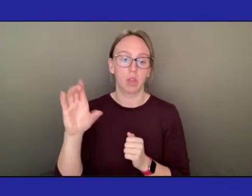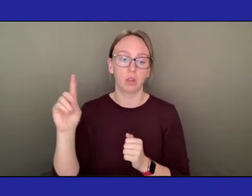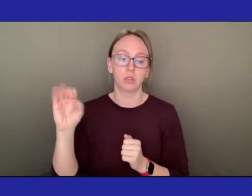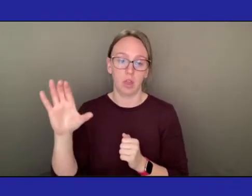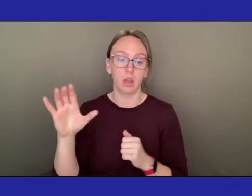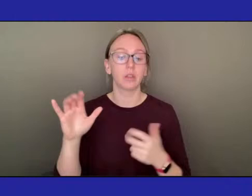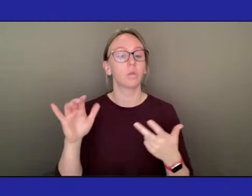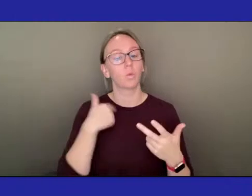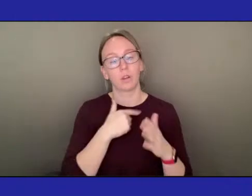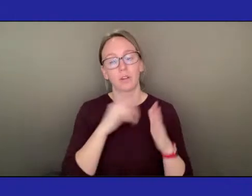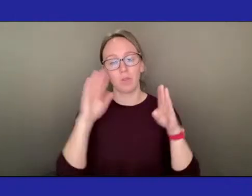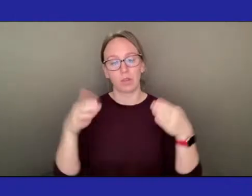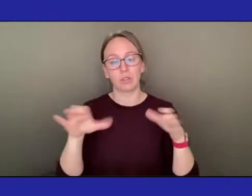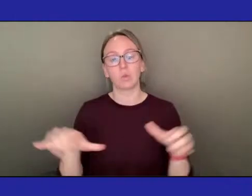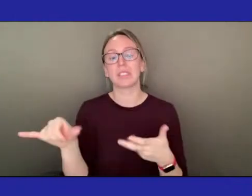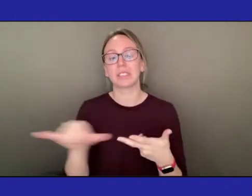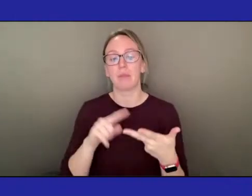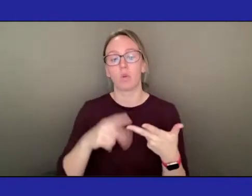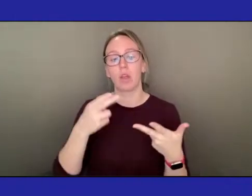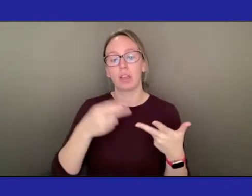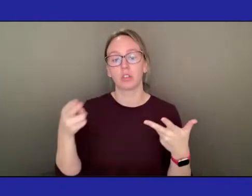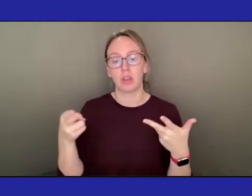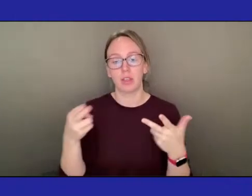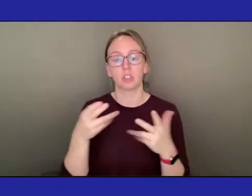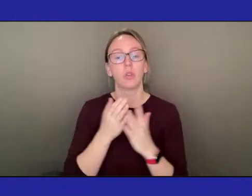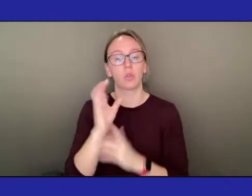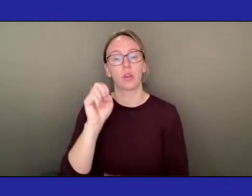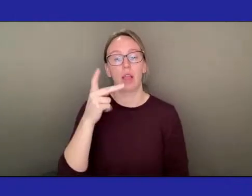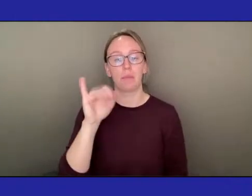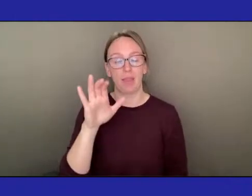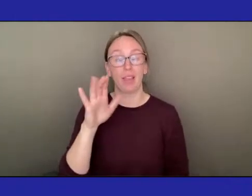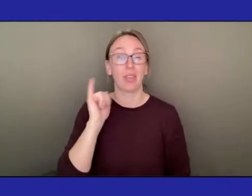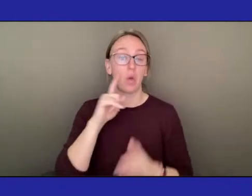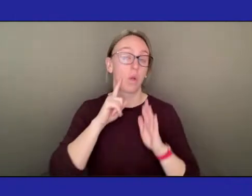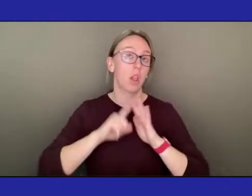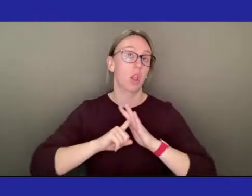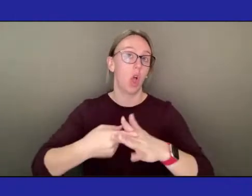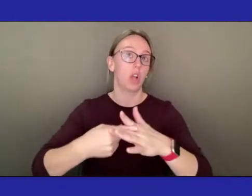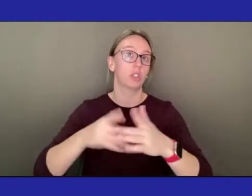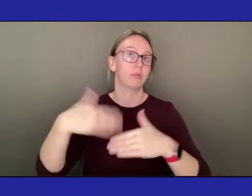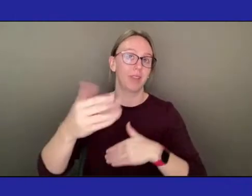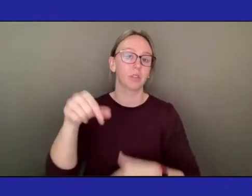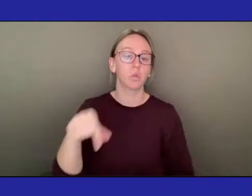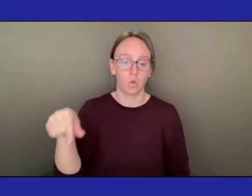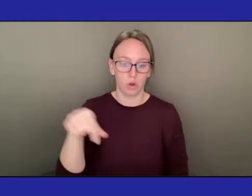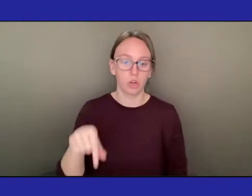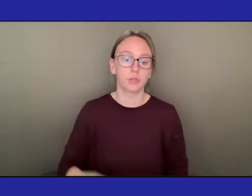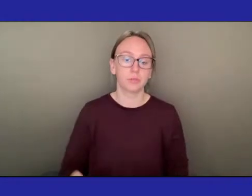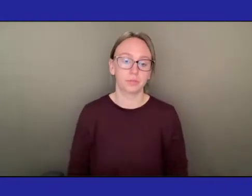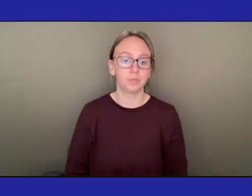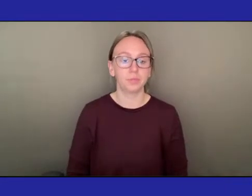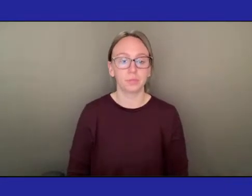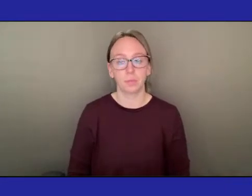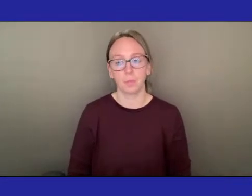for H&H through Epic, and this will launch in the next quarter. Next slide.